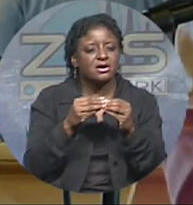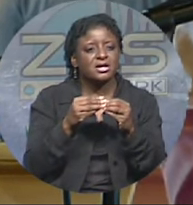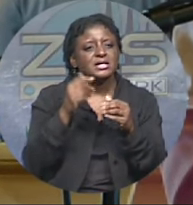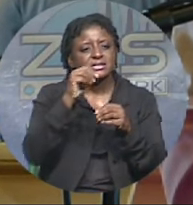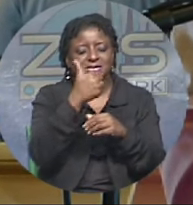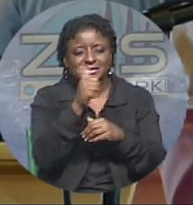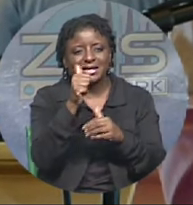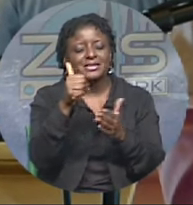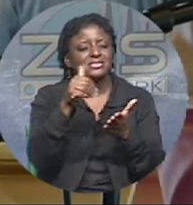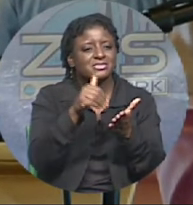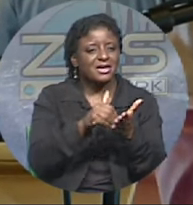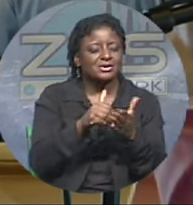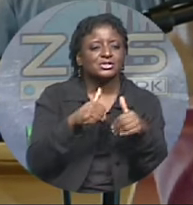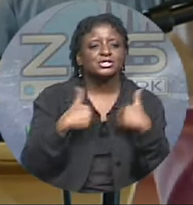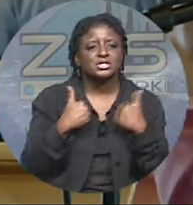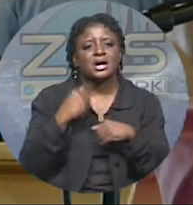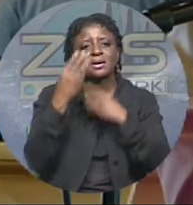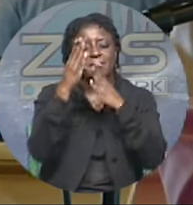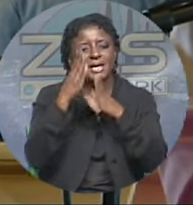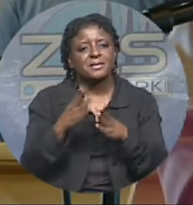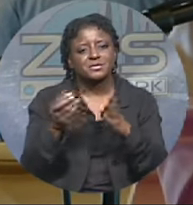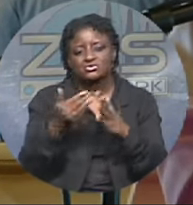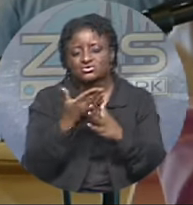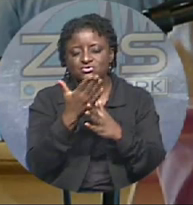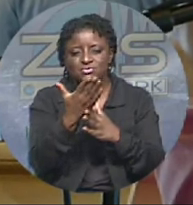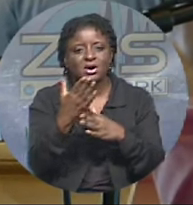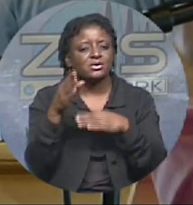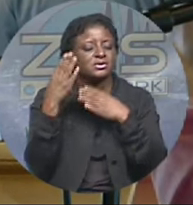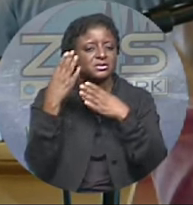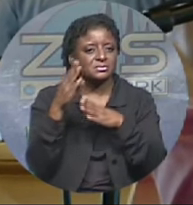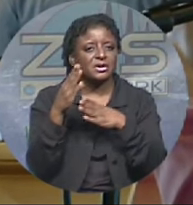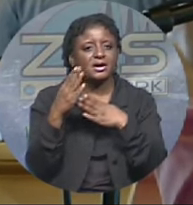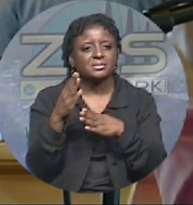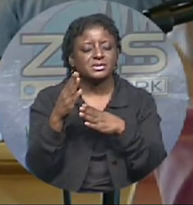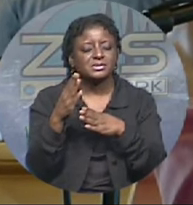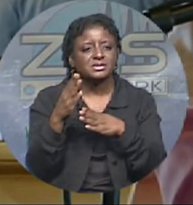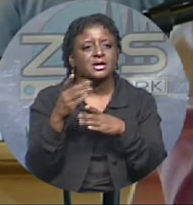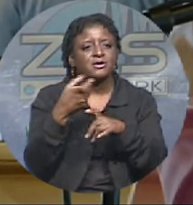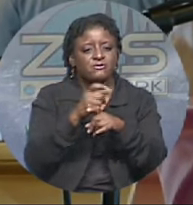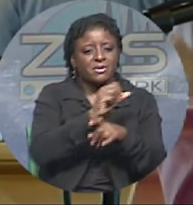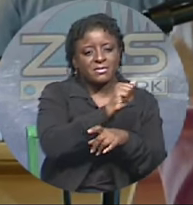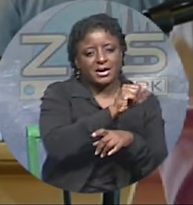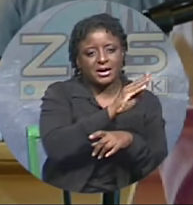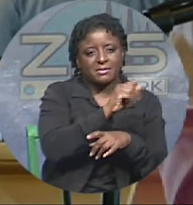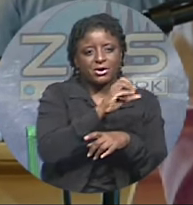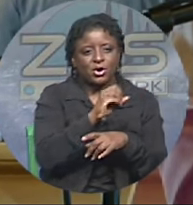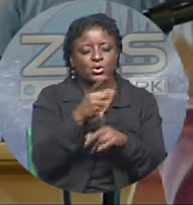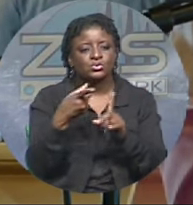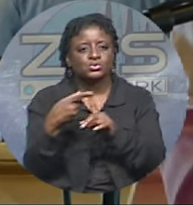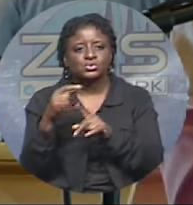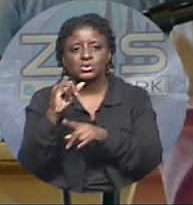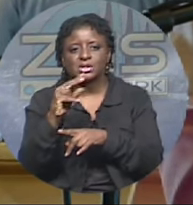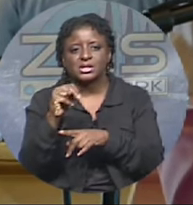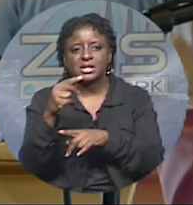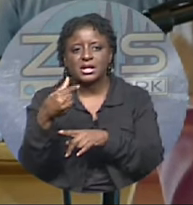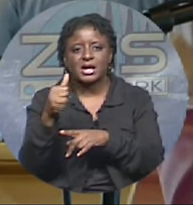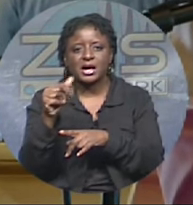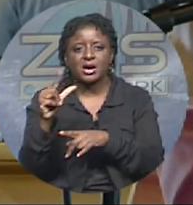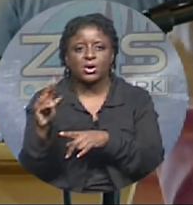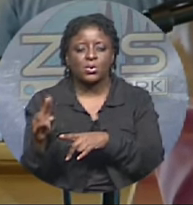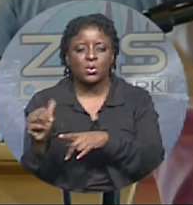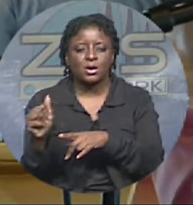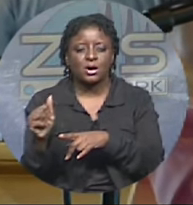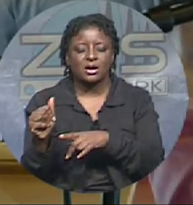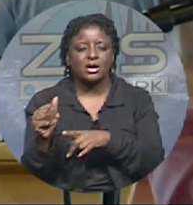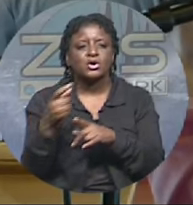10,000 young Bahamians throughout the length and breadth of this country, from Abaco to Inaba, that have passed